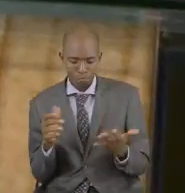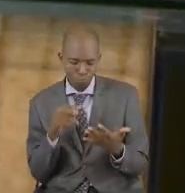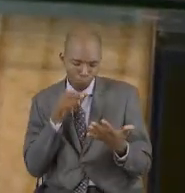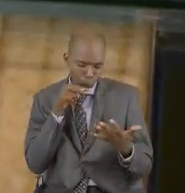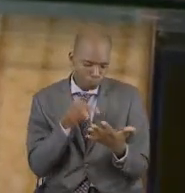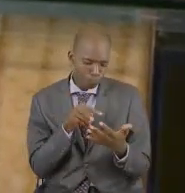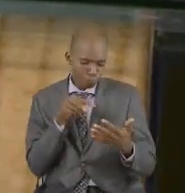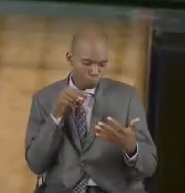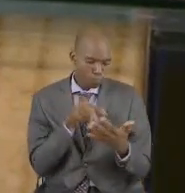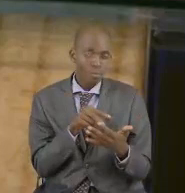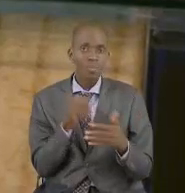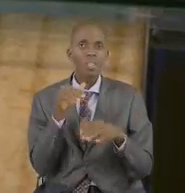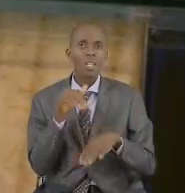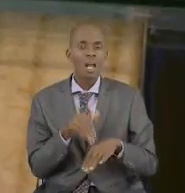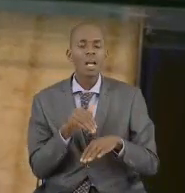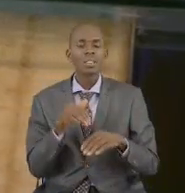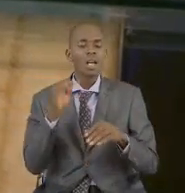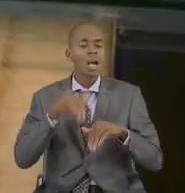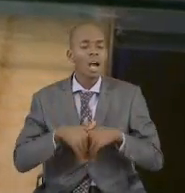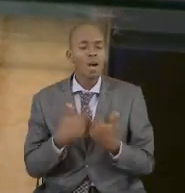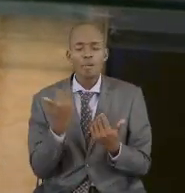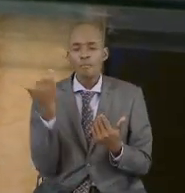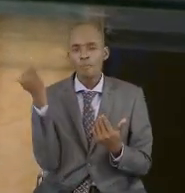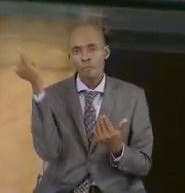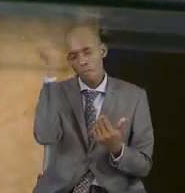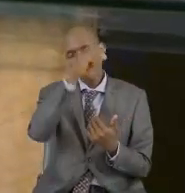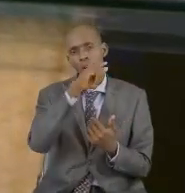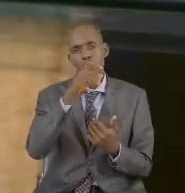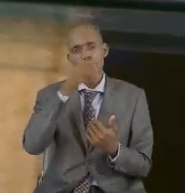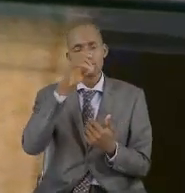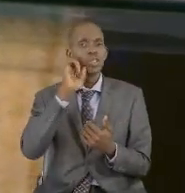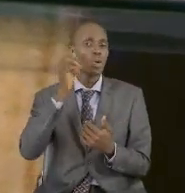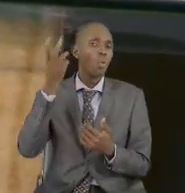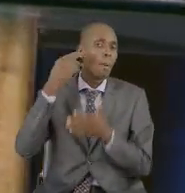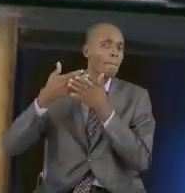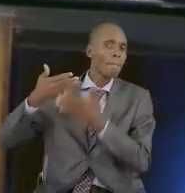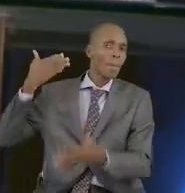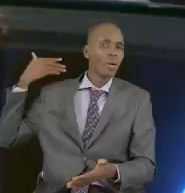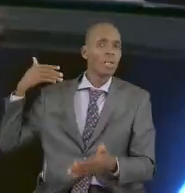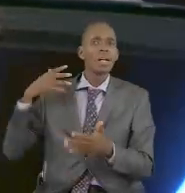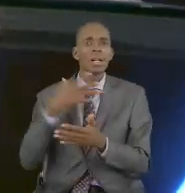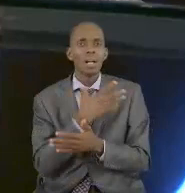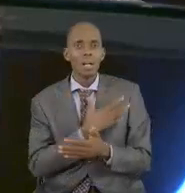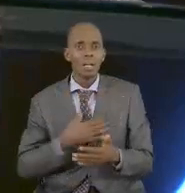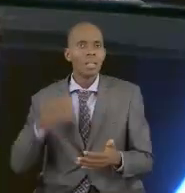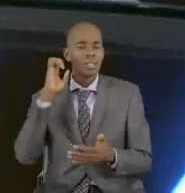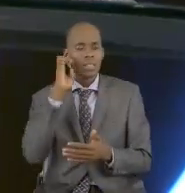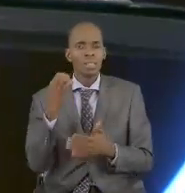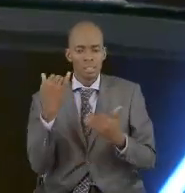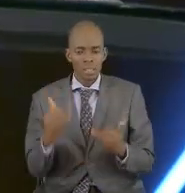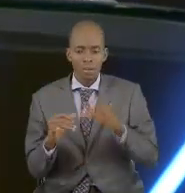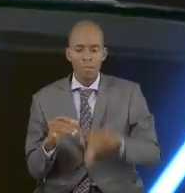had needed. How foolish he was. He thought to himself that he could find an obvious truth,